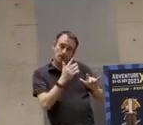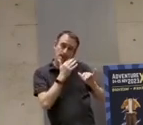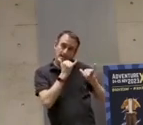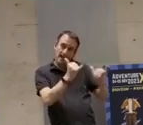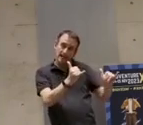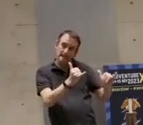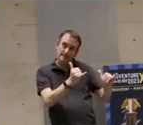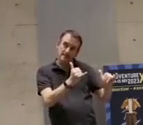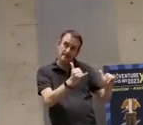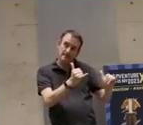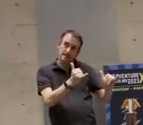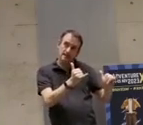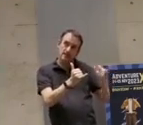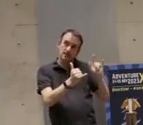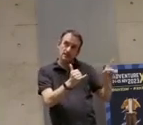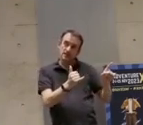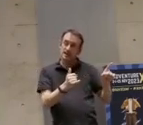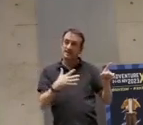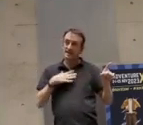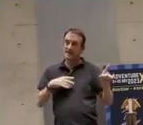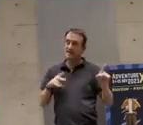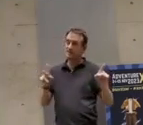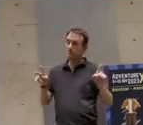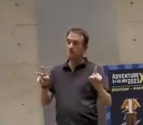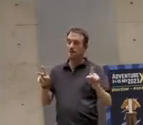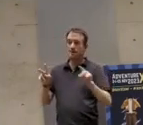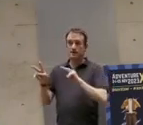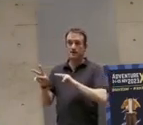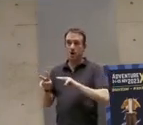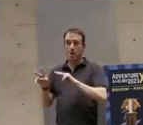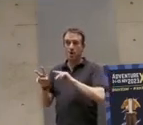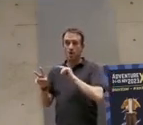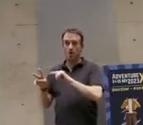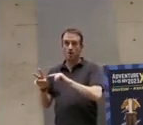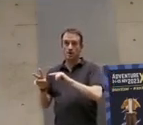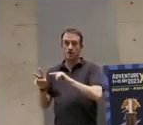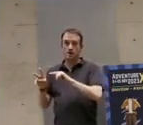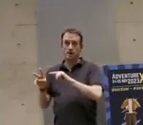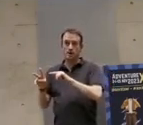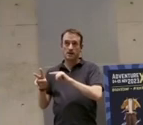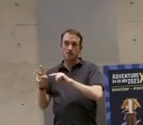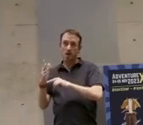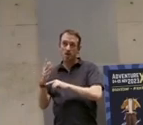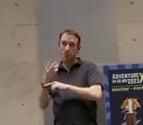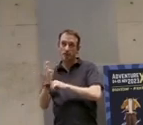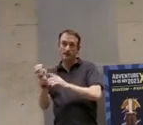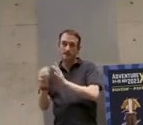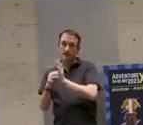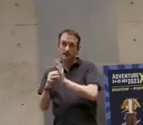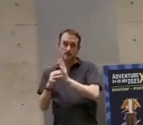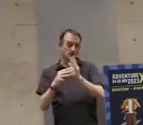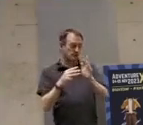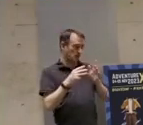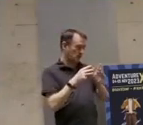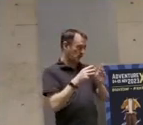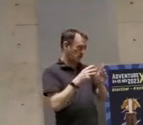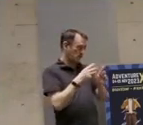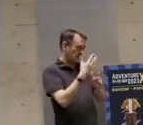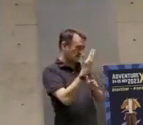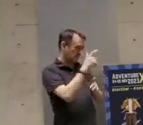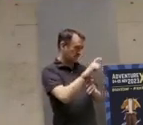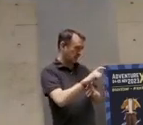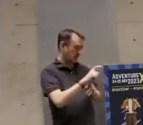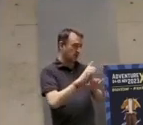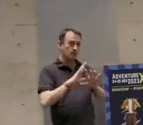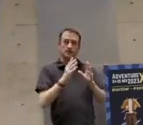video for half an hour. So even 15 people is 7.5 hours. Yeah, 7.5 hours. So the point